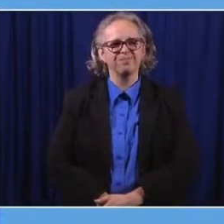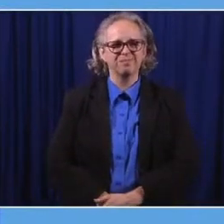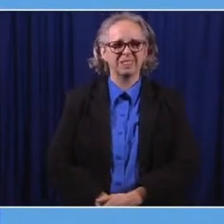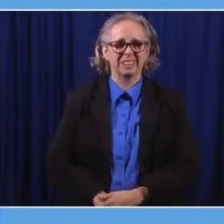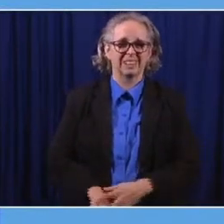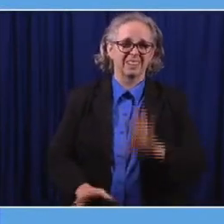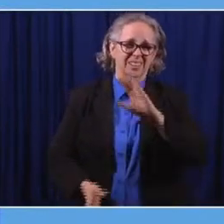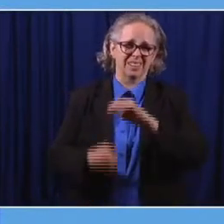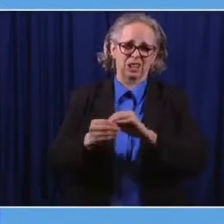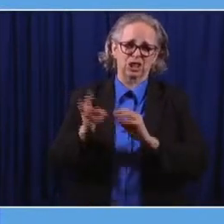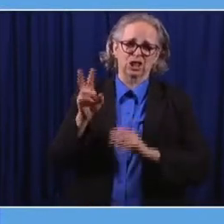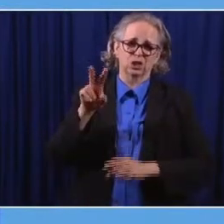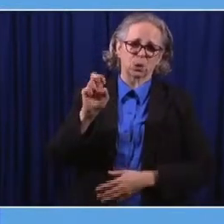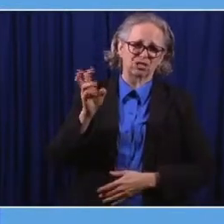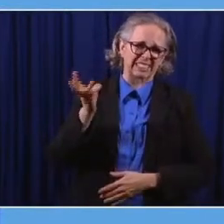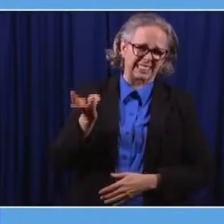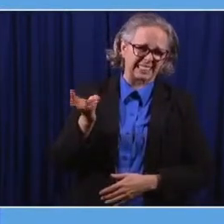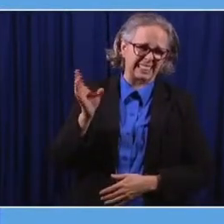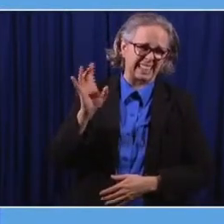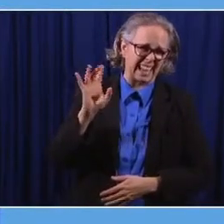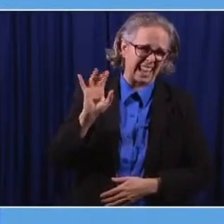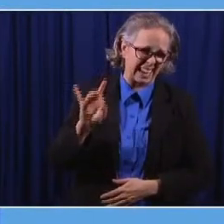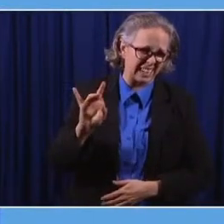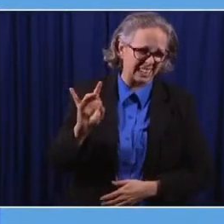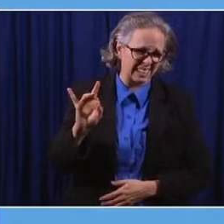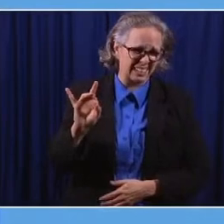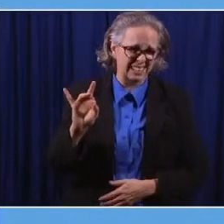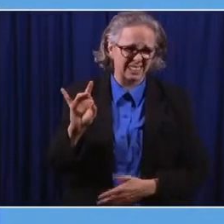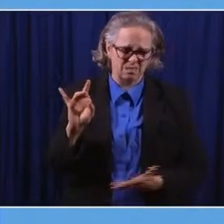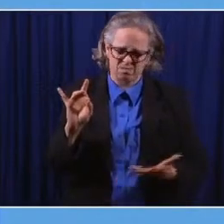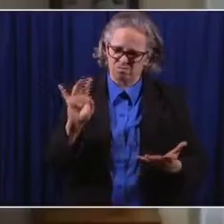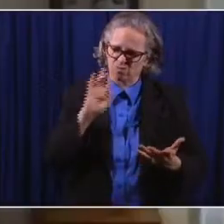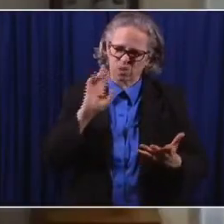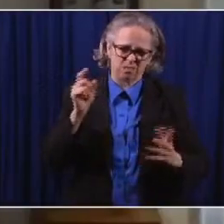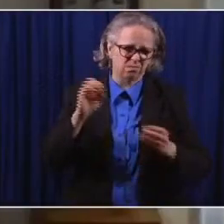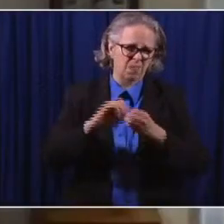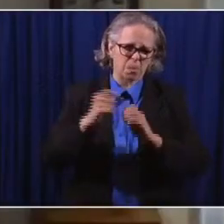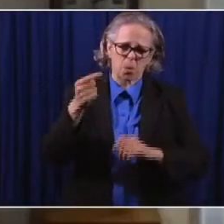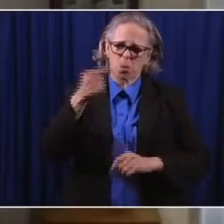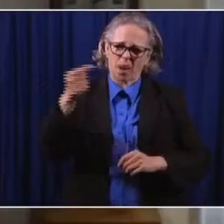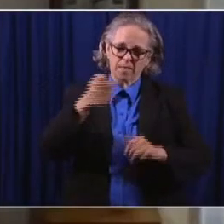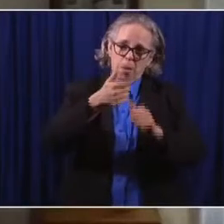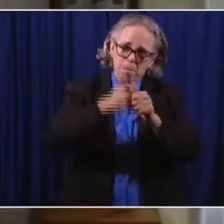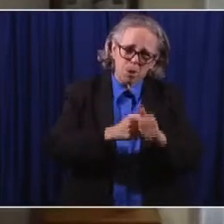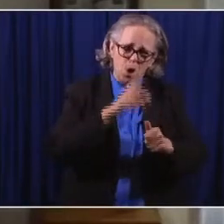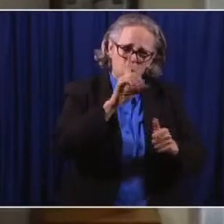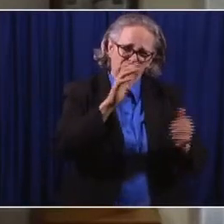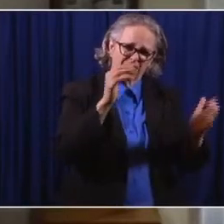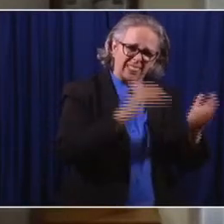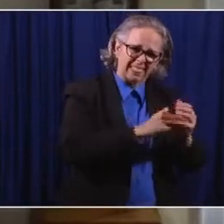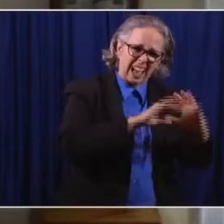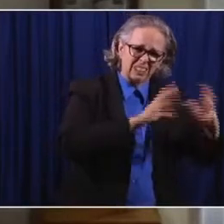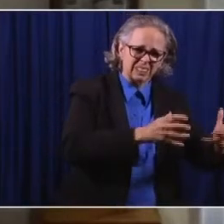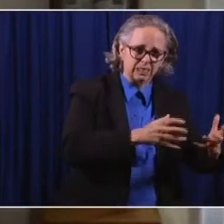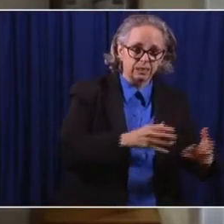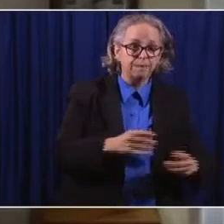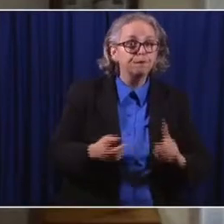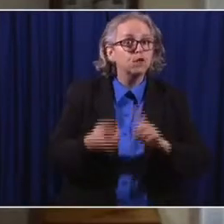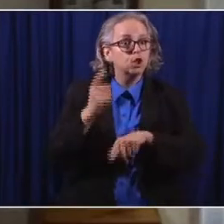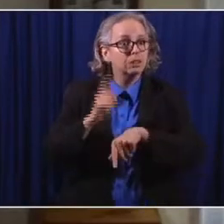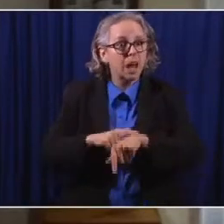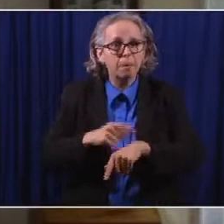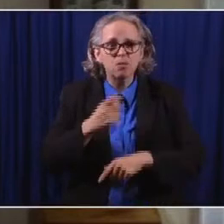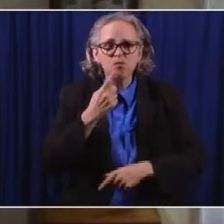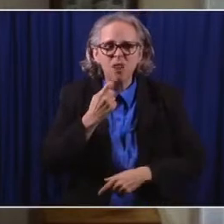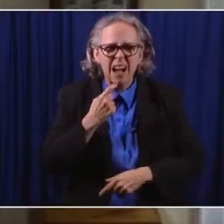per 100,000. So they are at number 1. They're red for the first time this week. They've seen a sustained increase in new